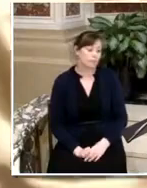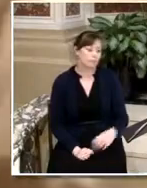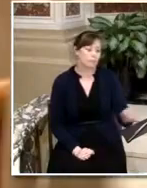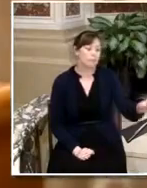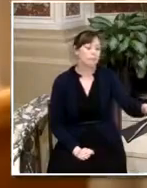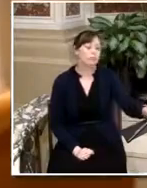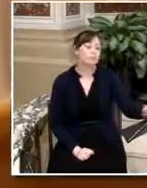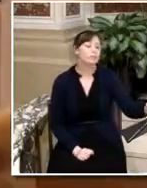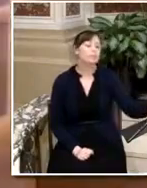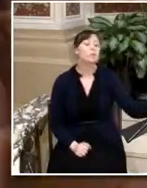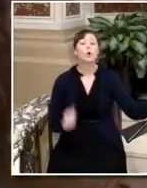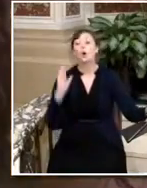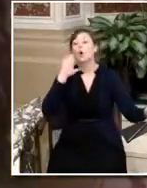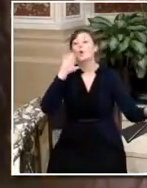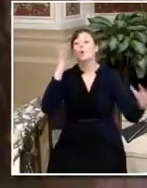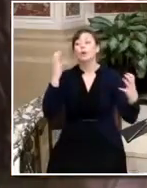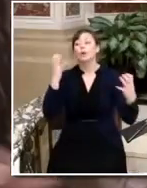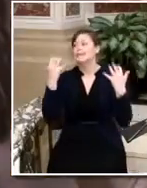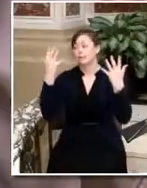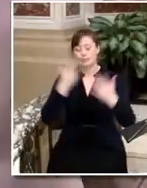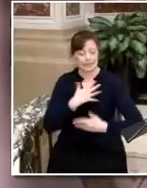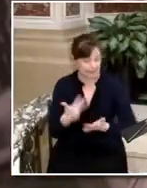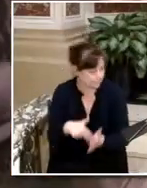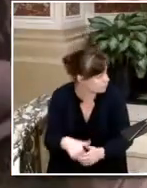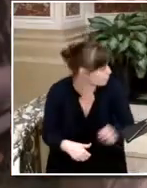Will the assembled please stand?